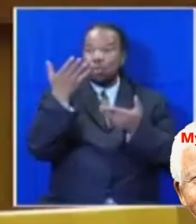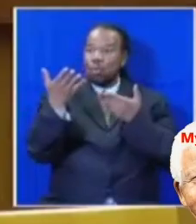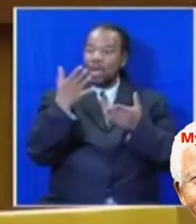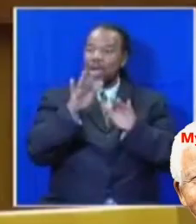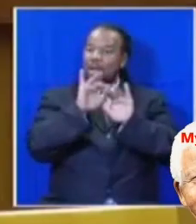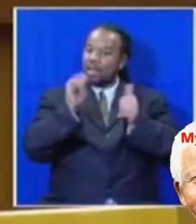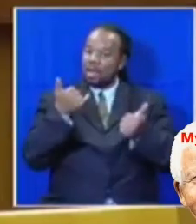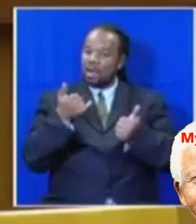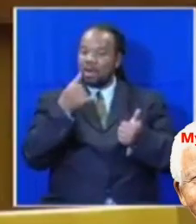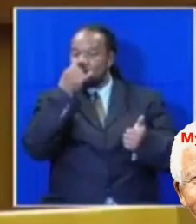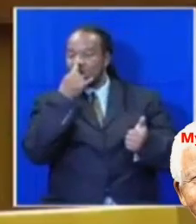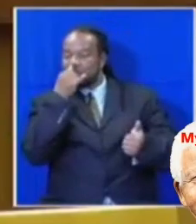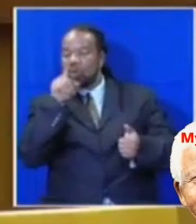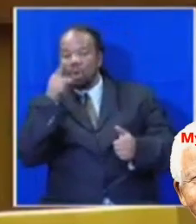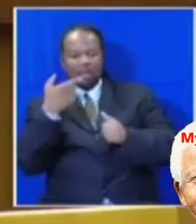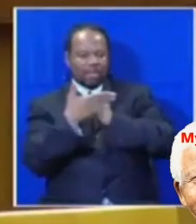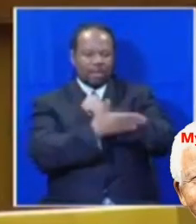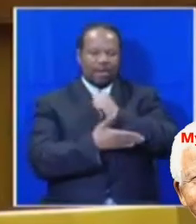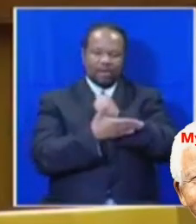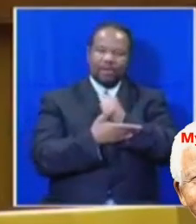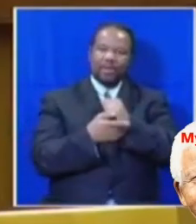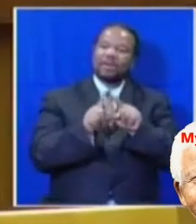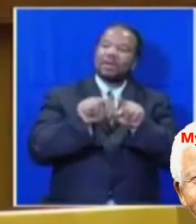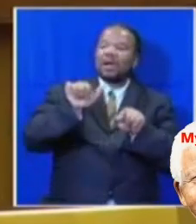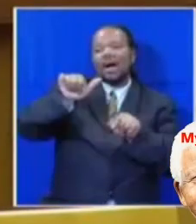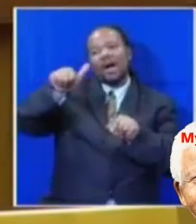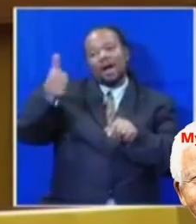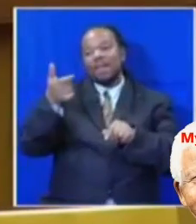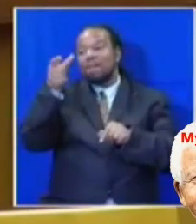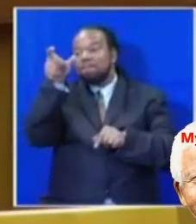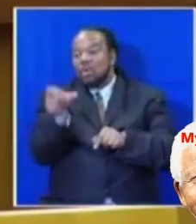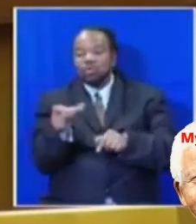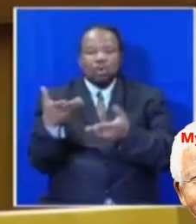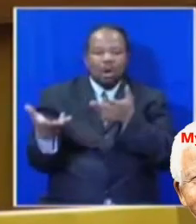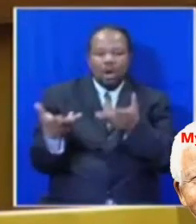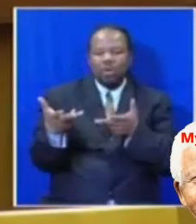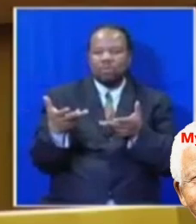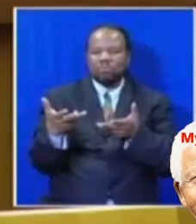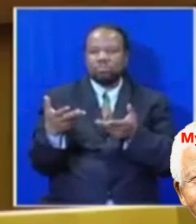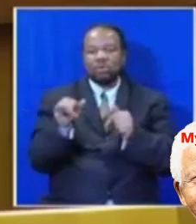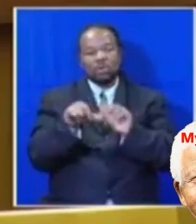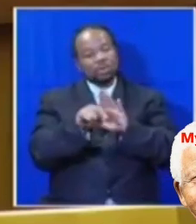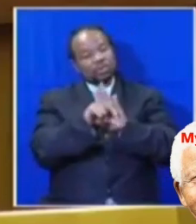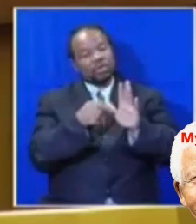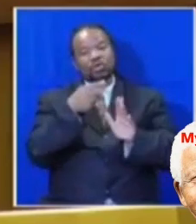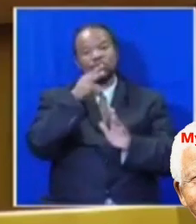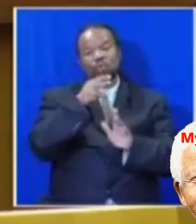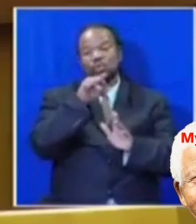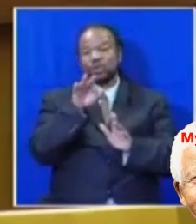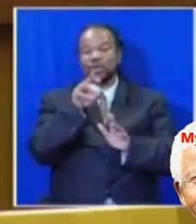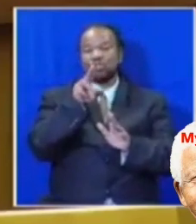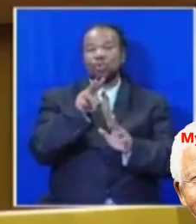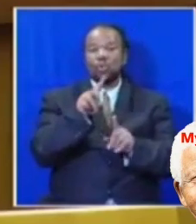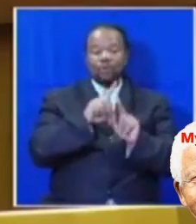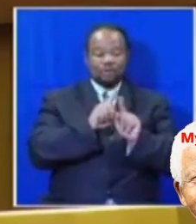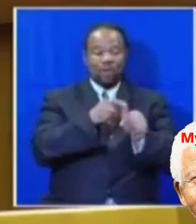jurisdiction of another state, as well as inviolability of the person. In terms of Section 232 of the Constitution of